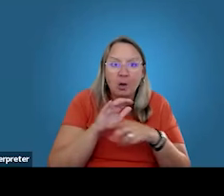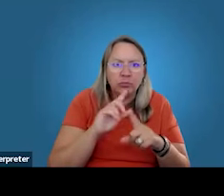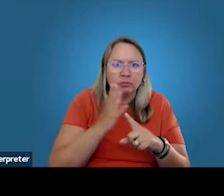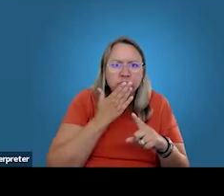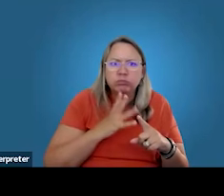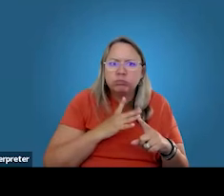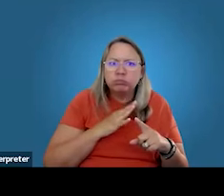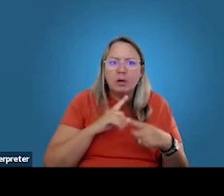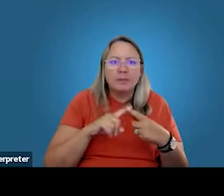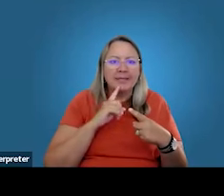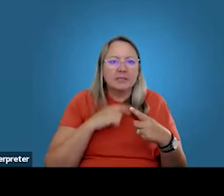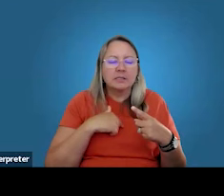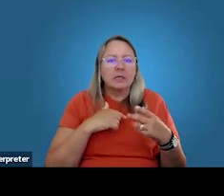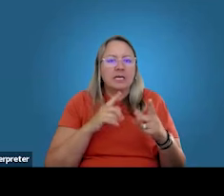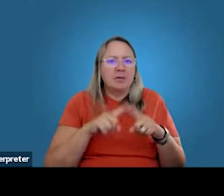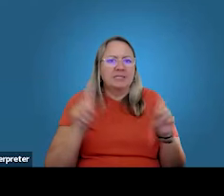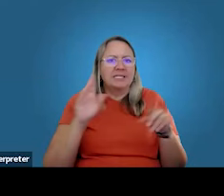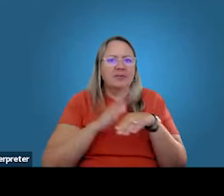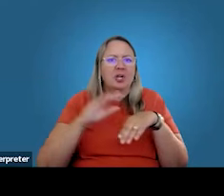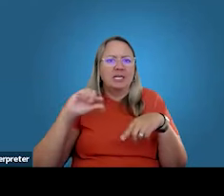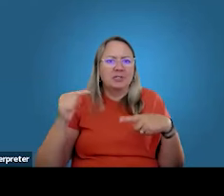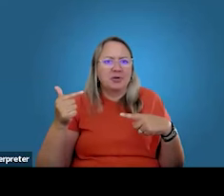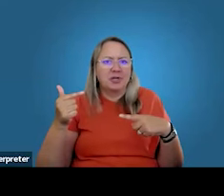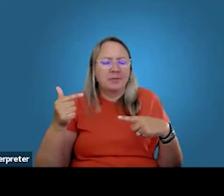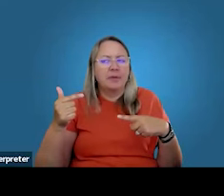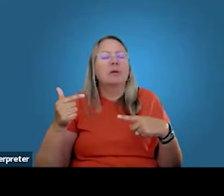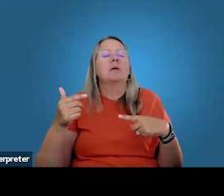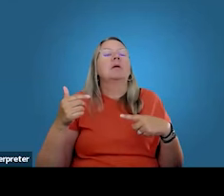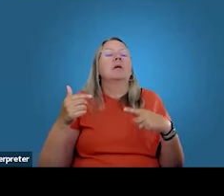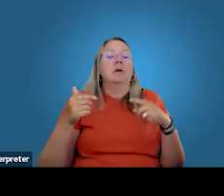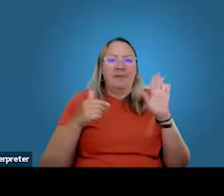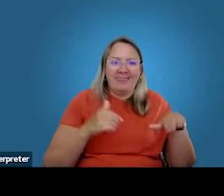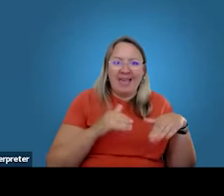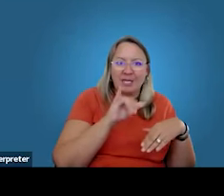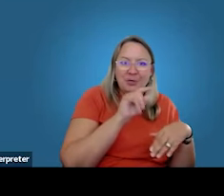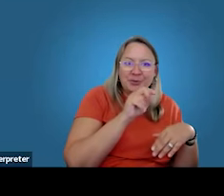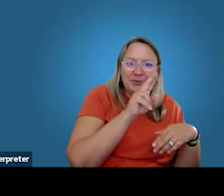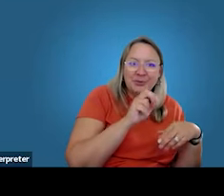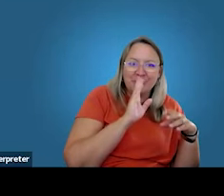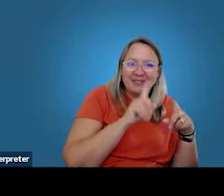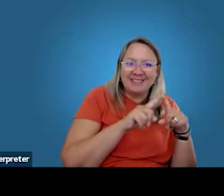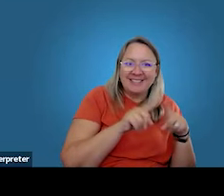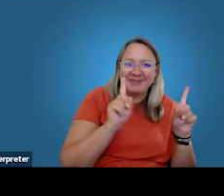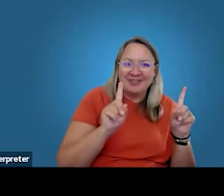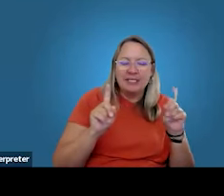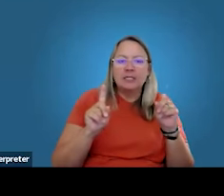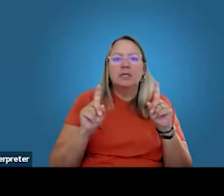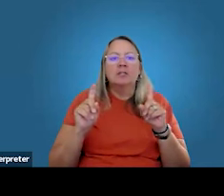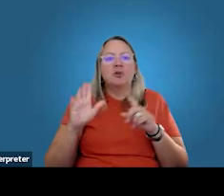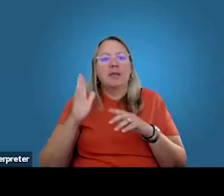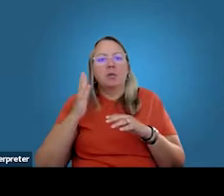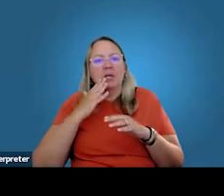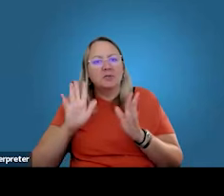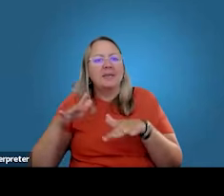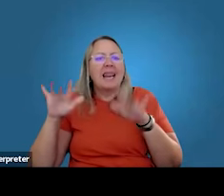quite a different way on Instagram where they knew that they wanted to lean into much more light-hearted, immersive series storytelling, and